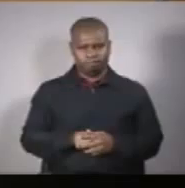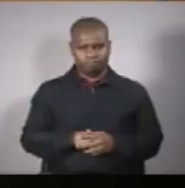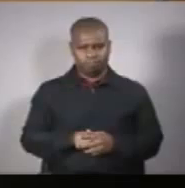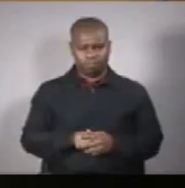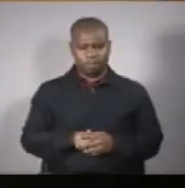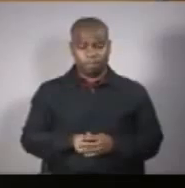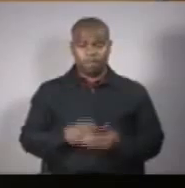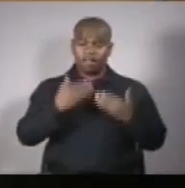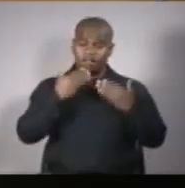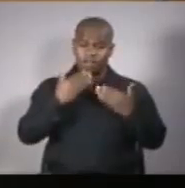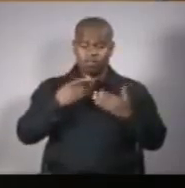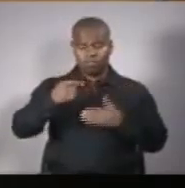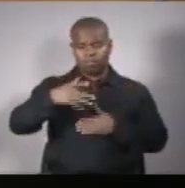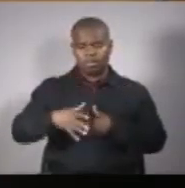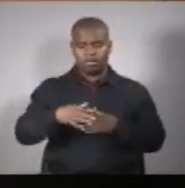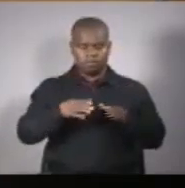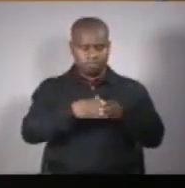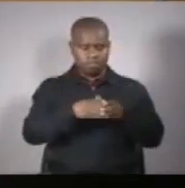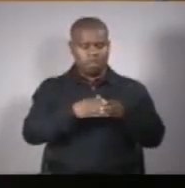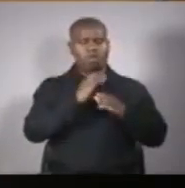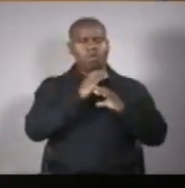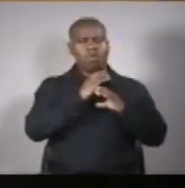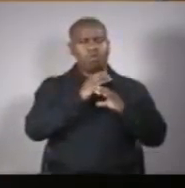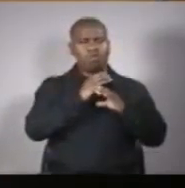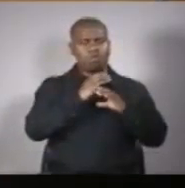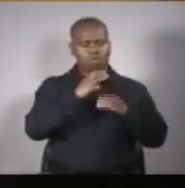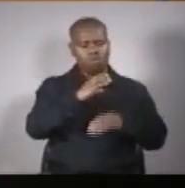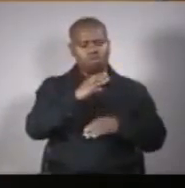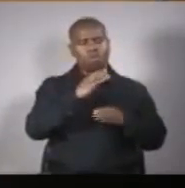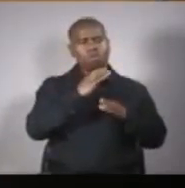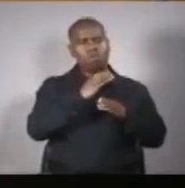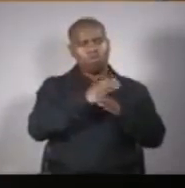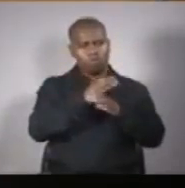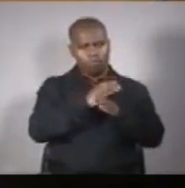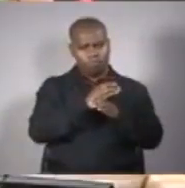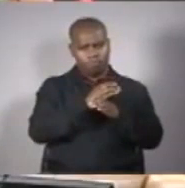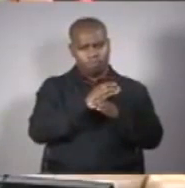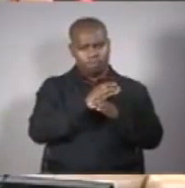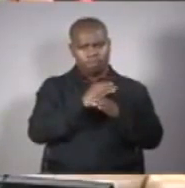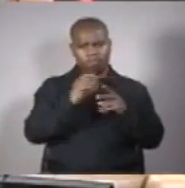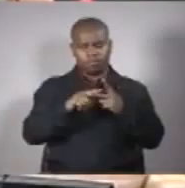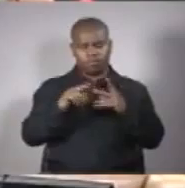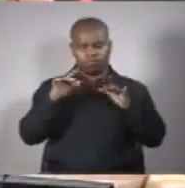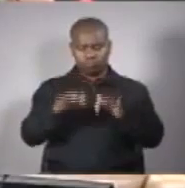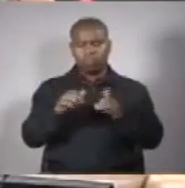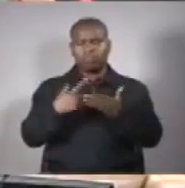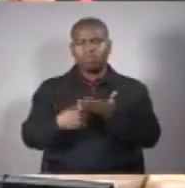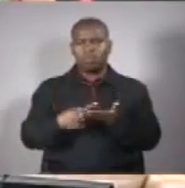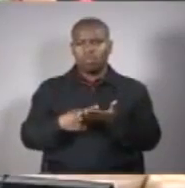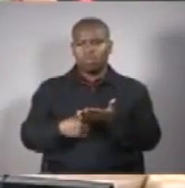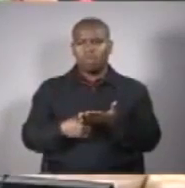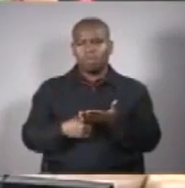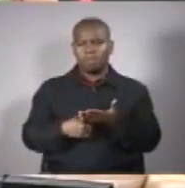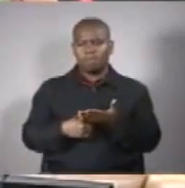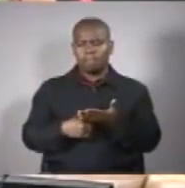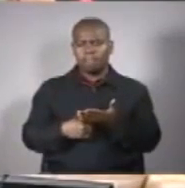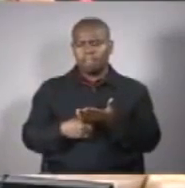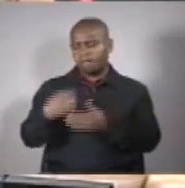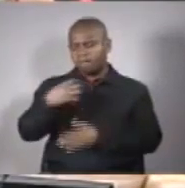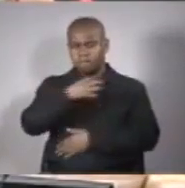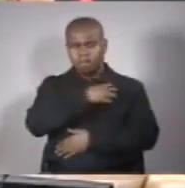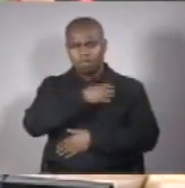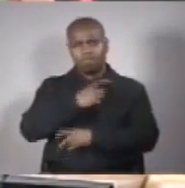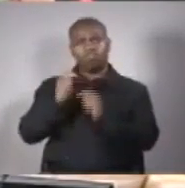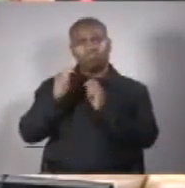Thank you, Speaker. I move on behalf of the Congress of the People that the House debate the utterances of the Honourable Minister of Transport and